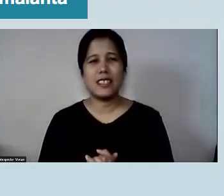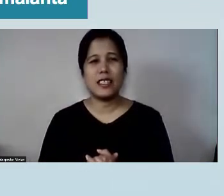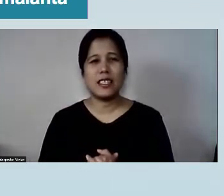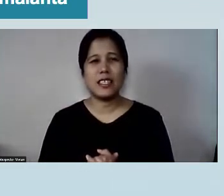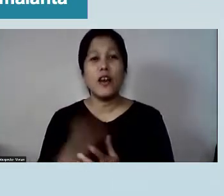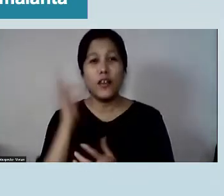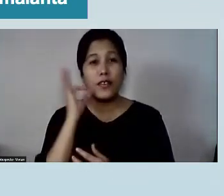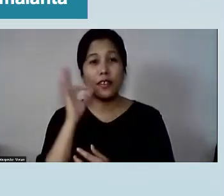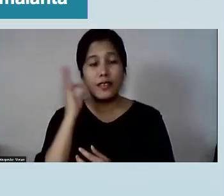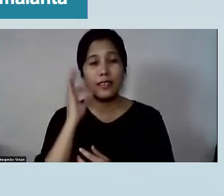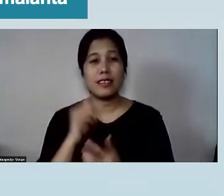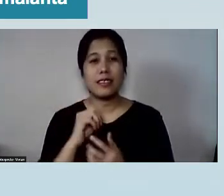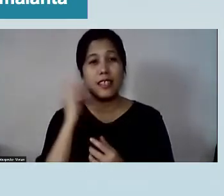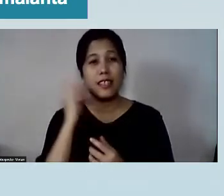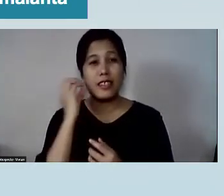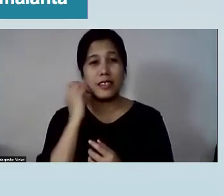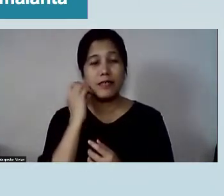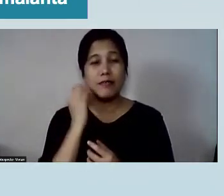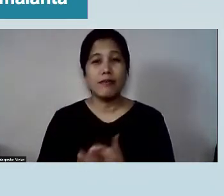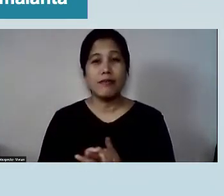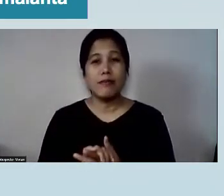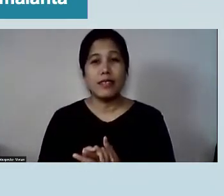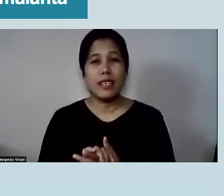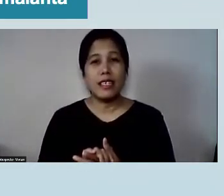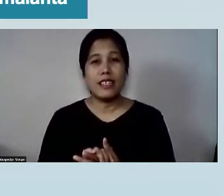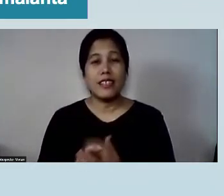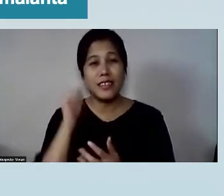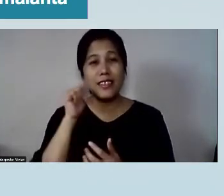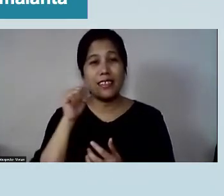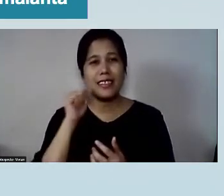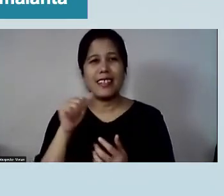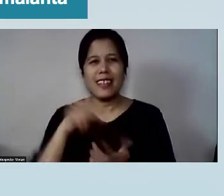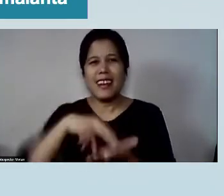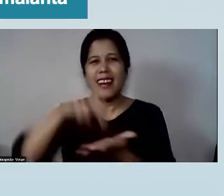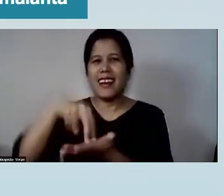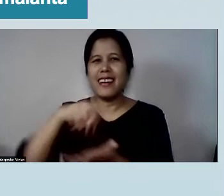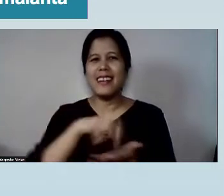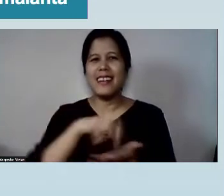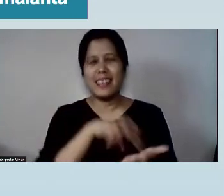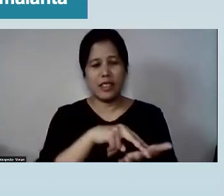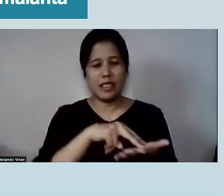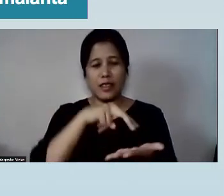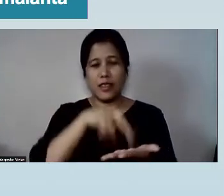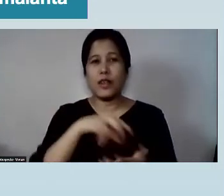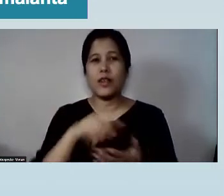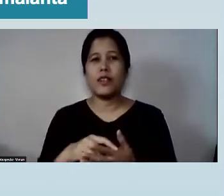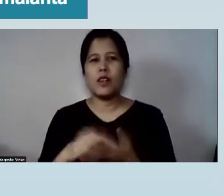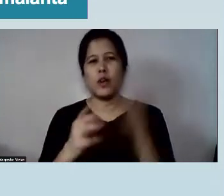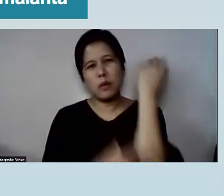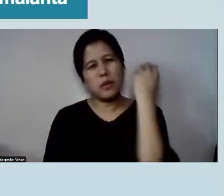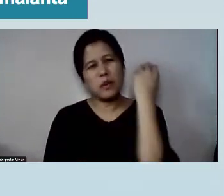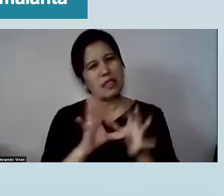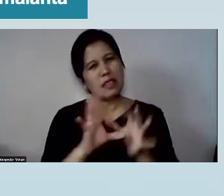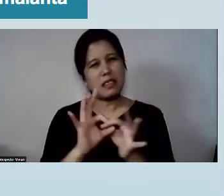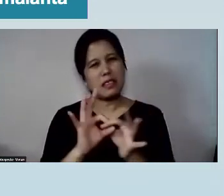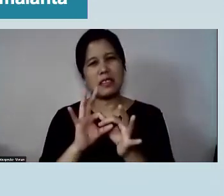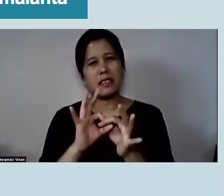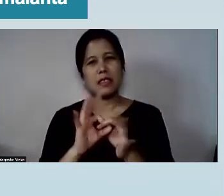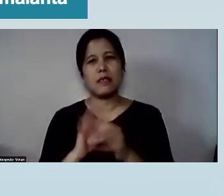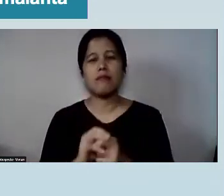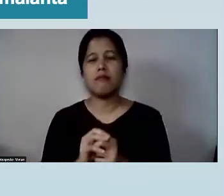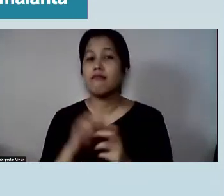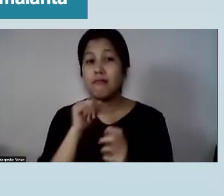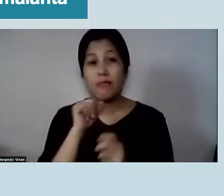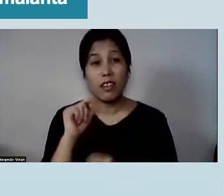Frequently interrupting, changing the subject, patalon-talon, parang pinag-uusapan mo lahat. Poor peer relationships, well, ako not